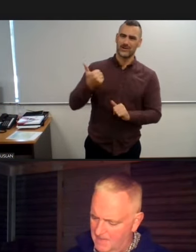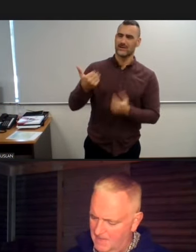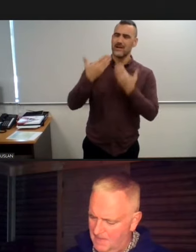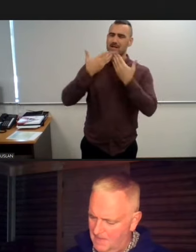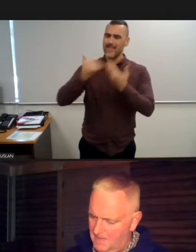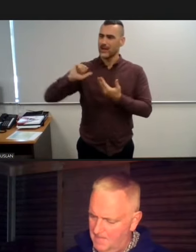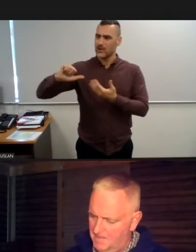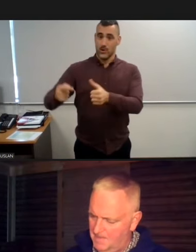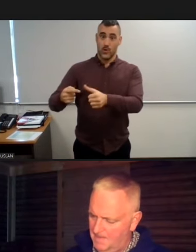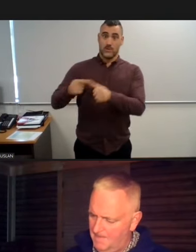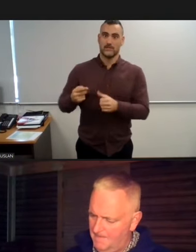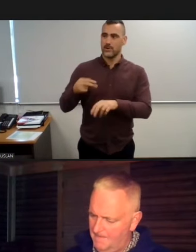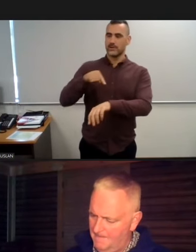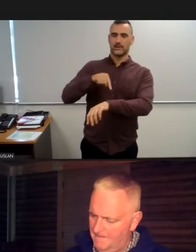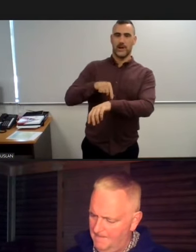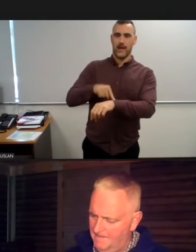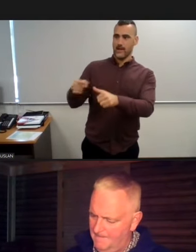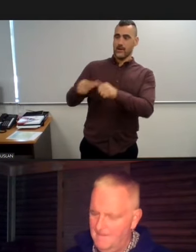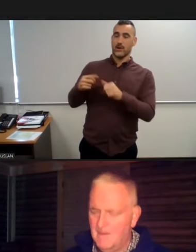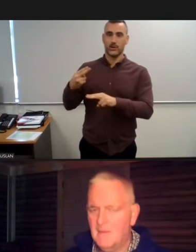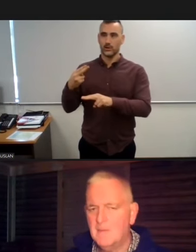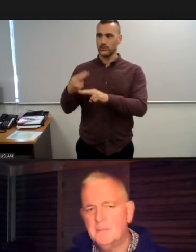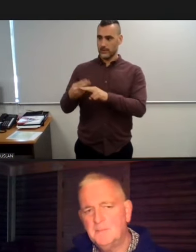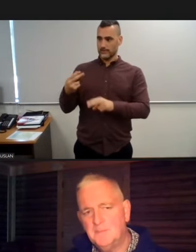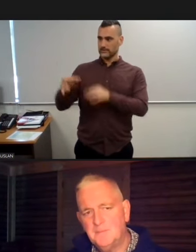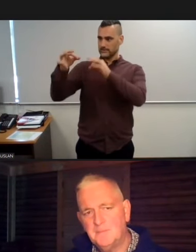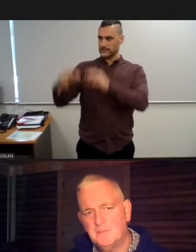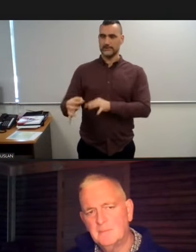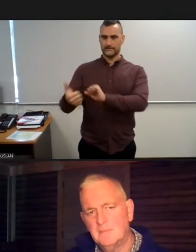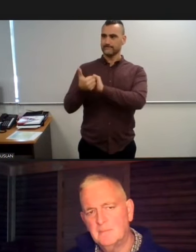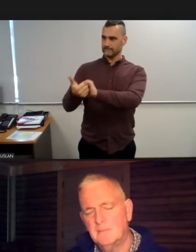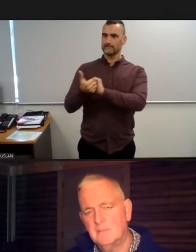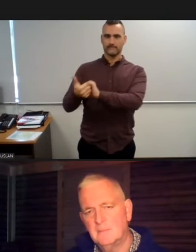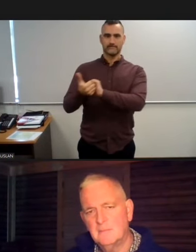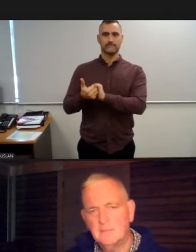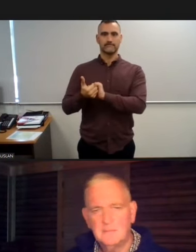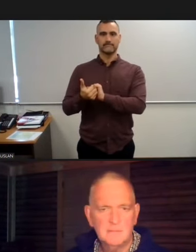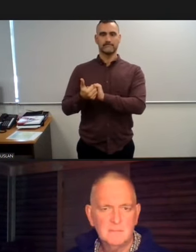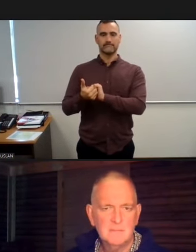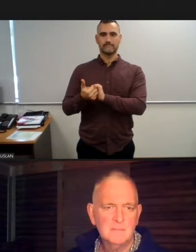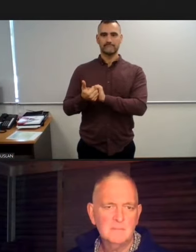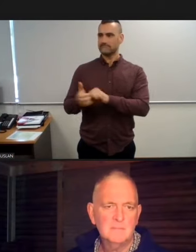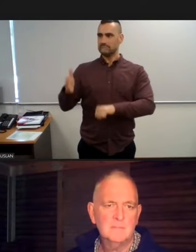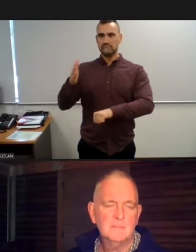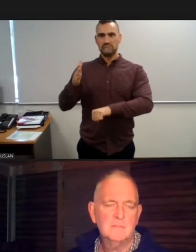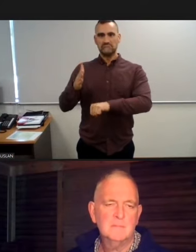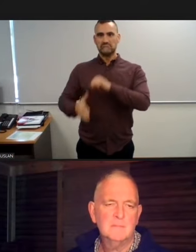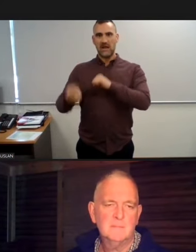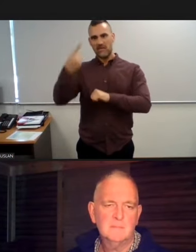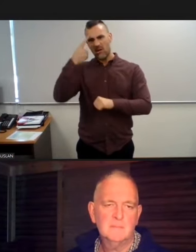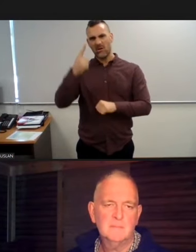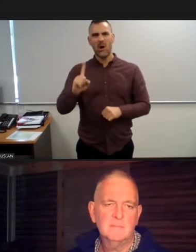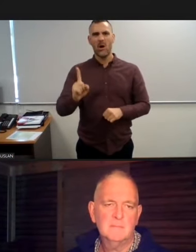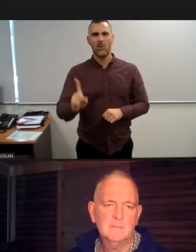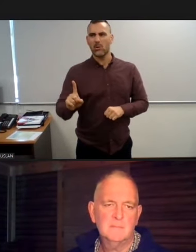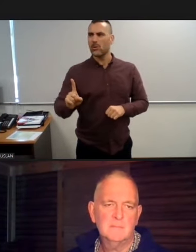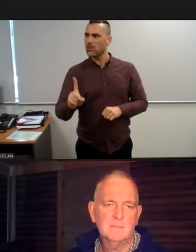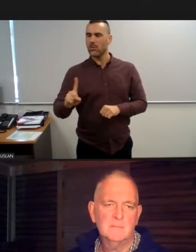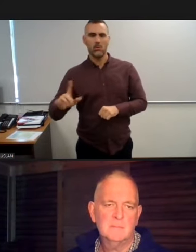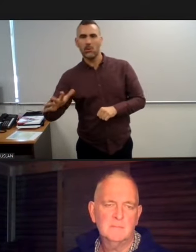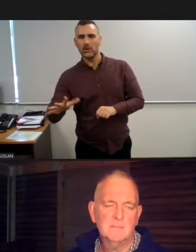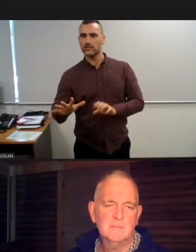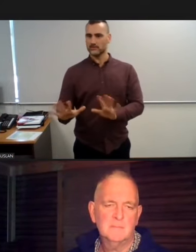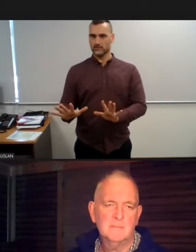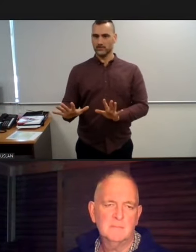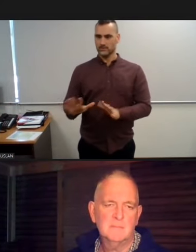of partnership that's taken place, and without question, the level of care, and I guess that one source of truth